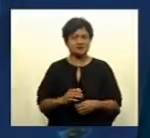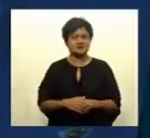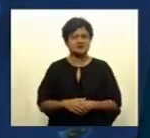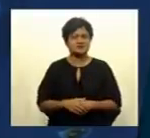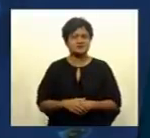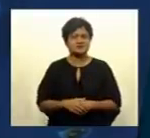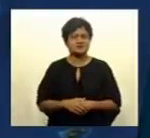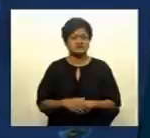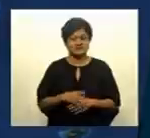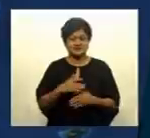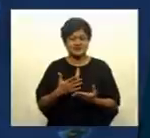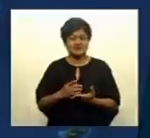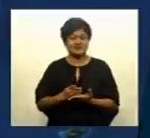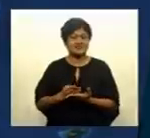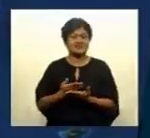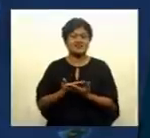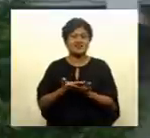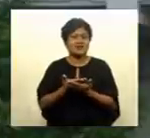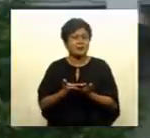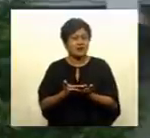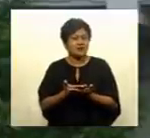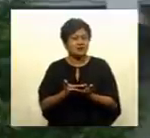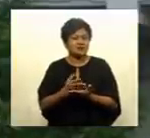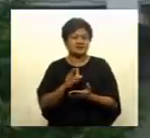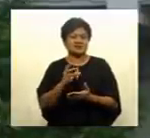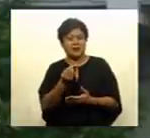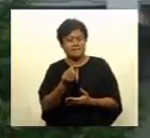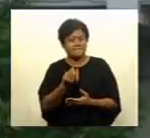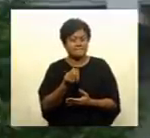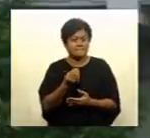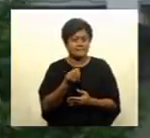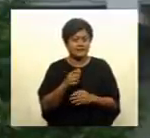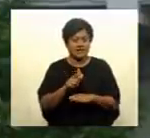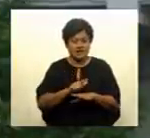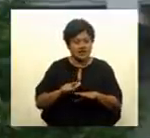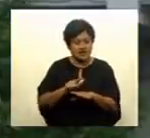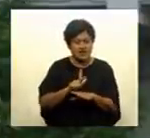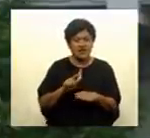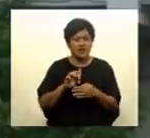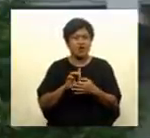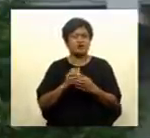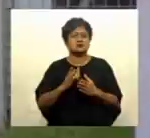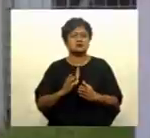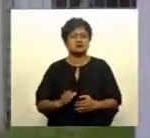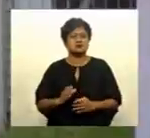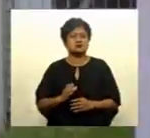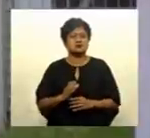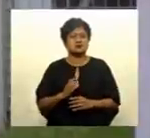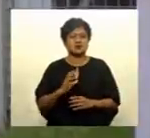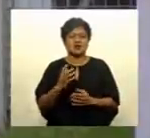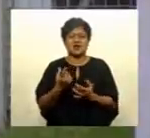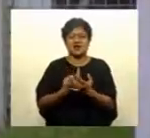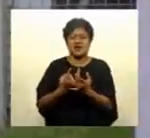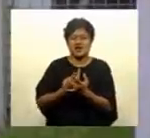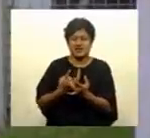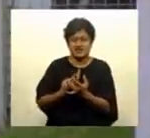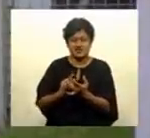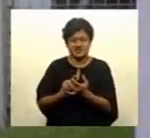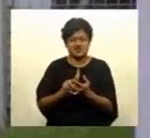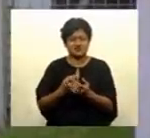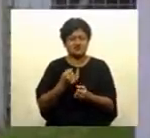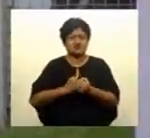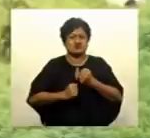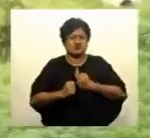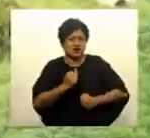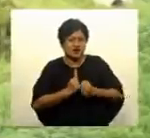helped some of the landlords while others are still struggling, and rental income, rather the